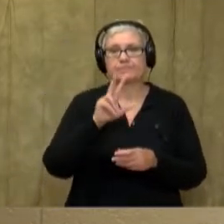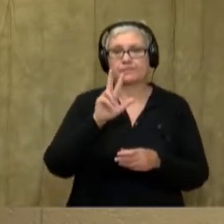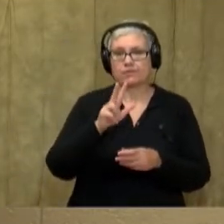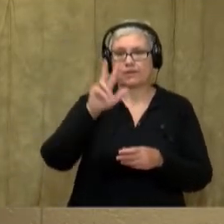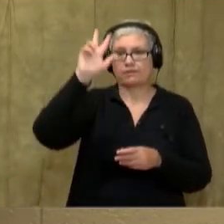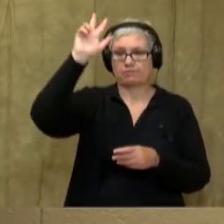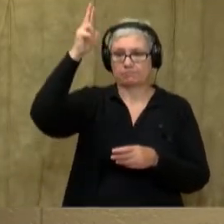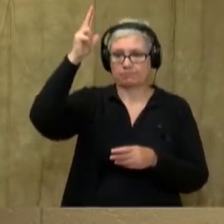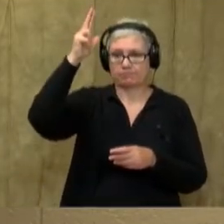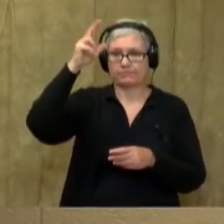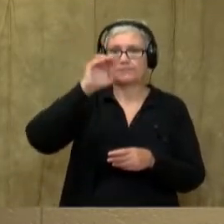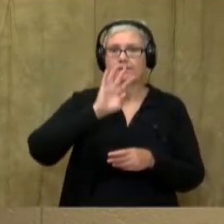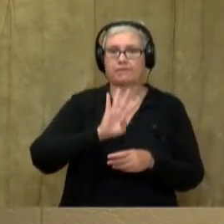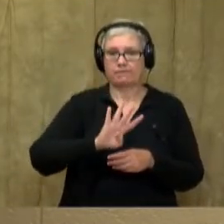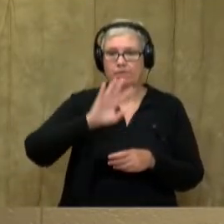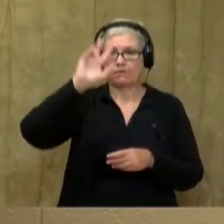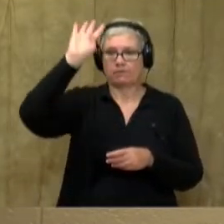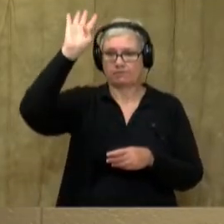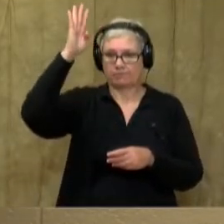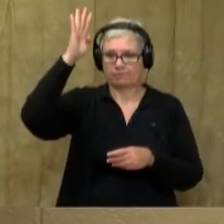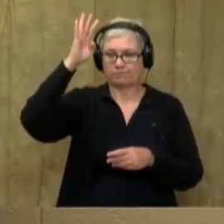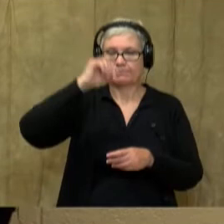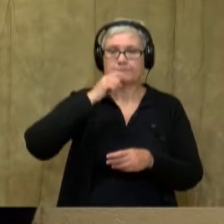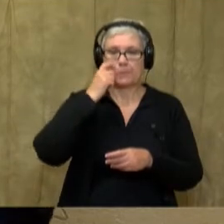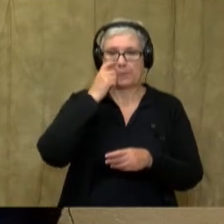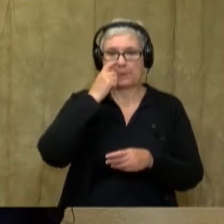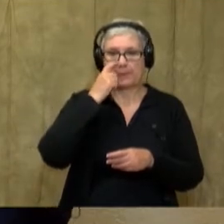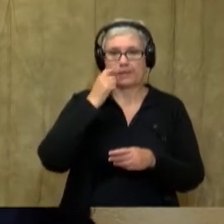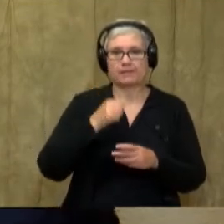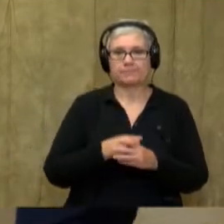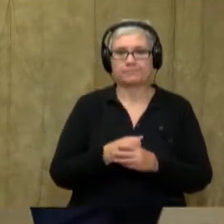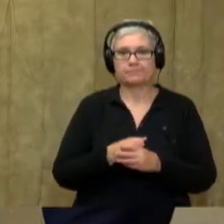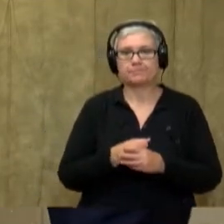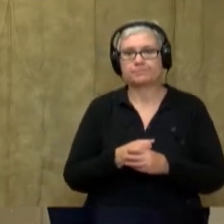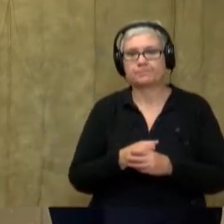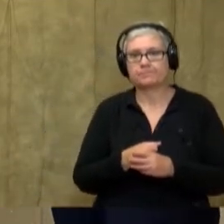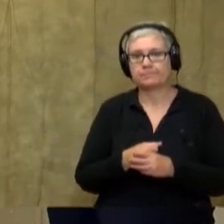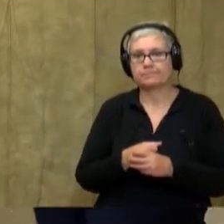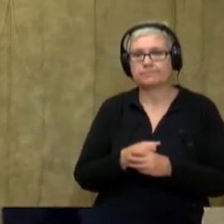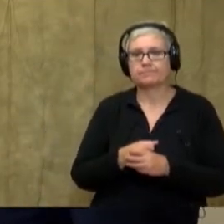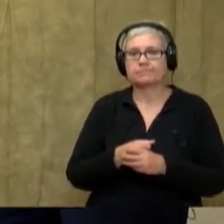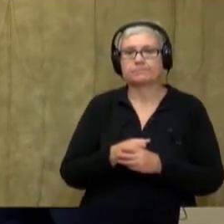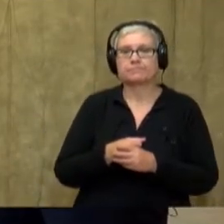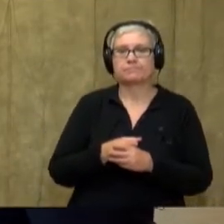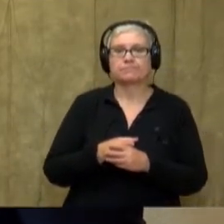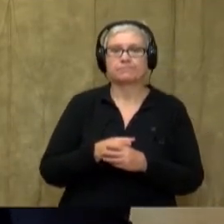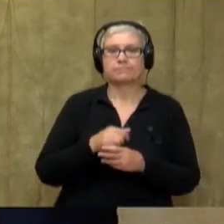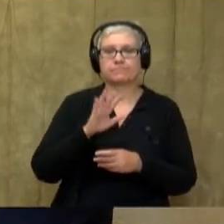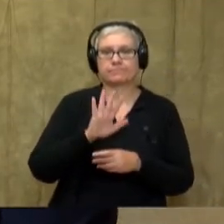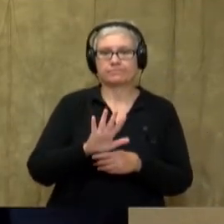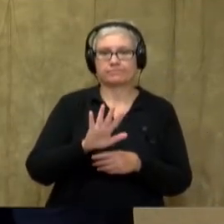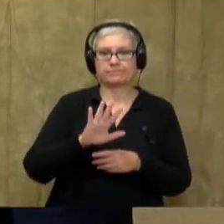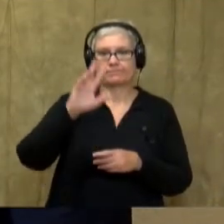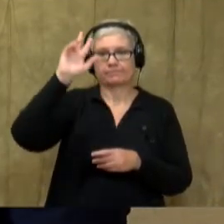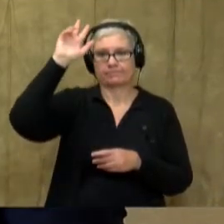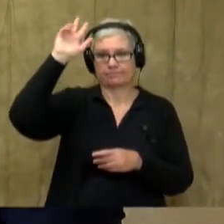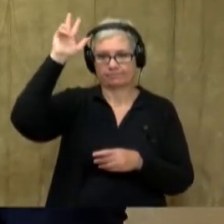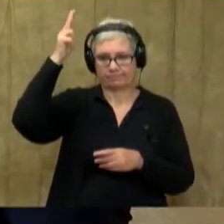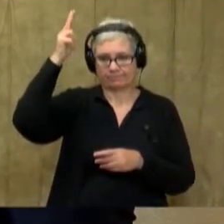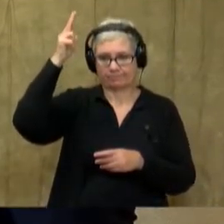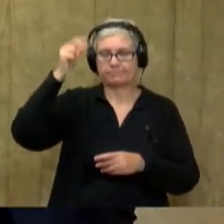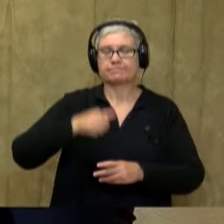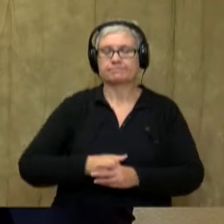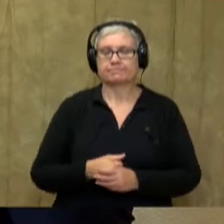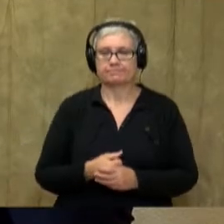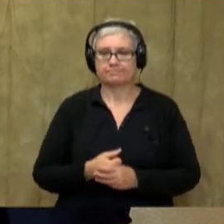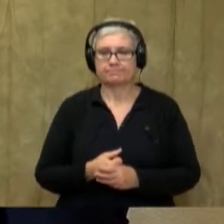power, and so on. And so when I'm thinking about the total number of cubes for any size cube, that's just its size to the